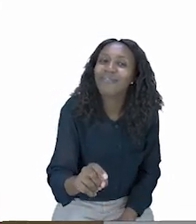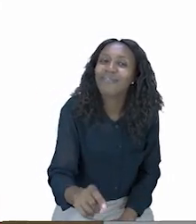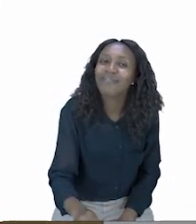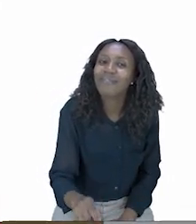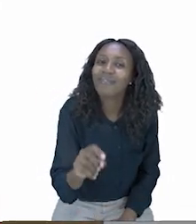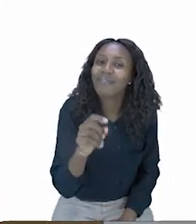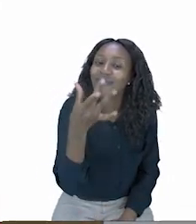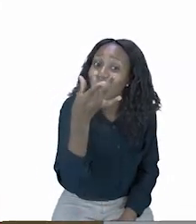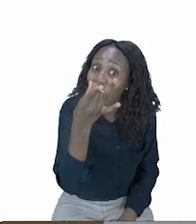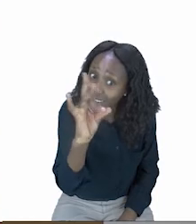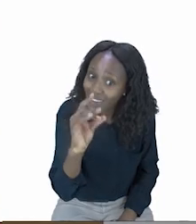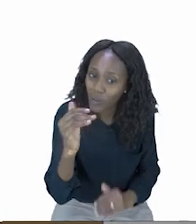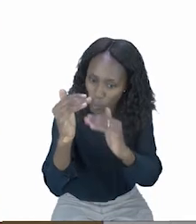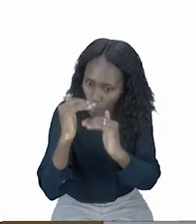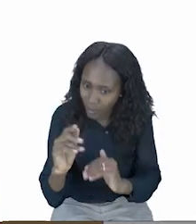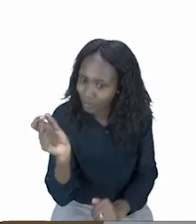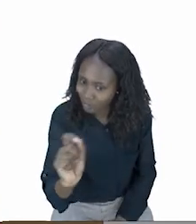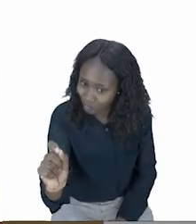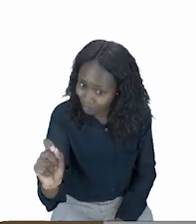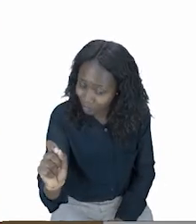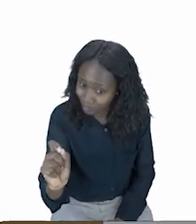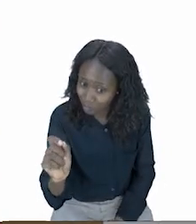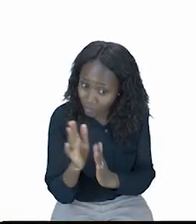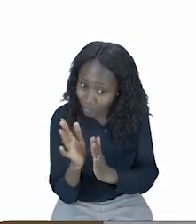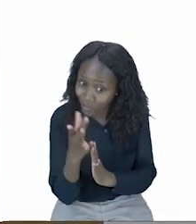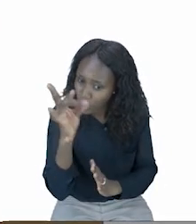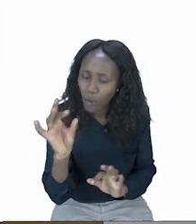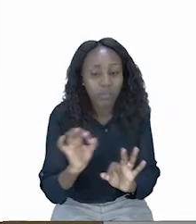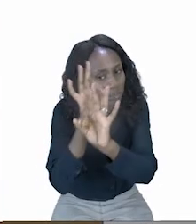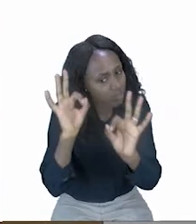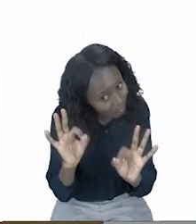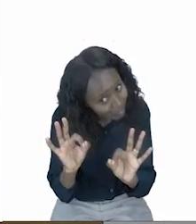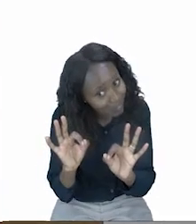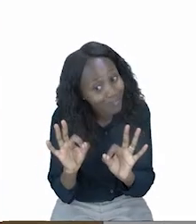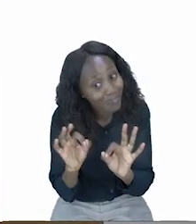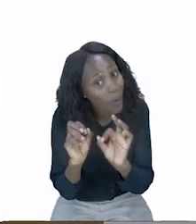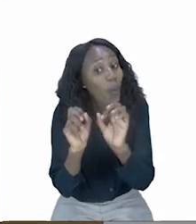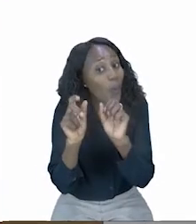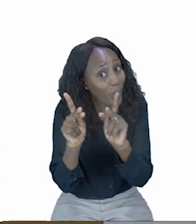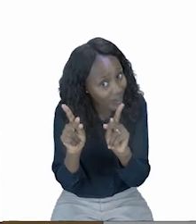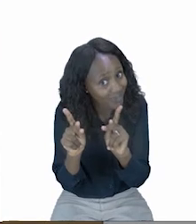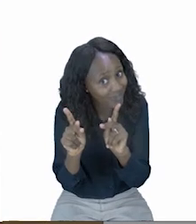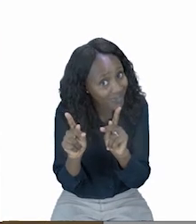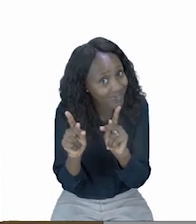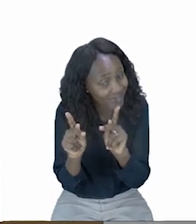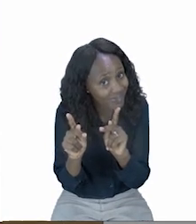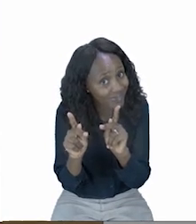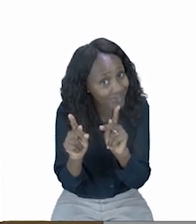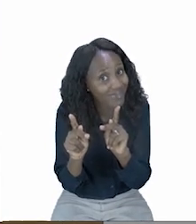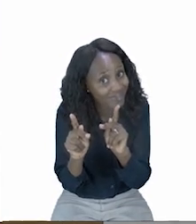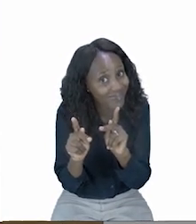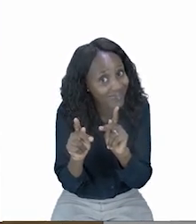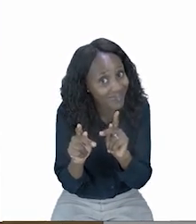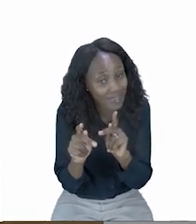number 8. Make sure that your 8 looks beautiful, grade 3s. Sometimes our 8s look